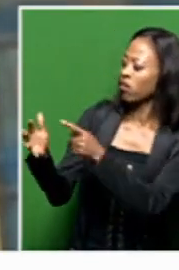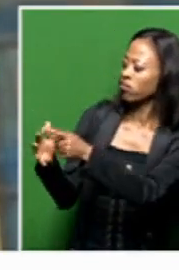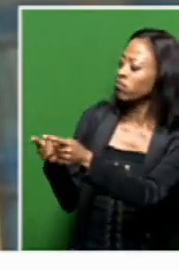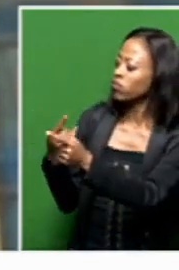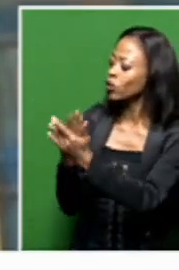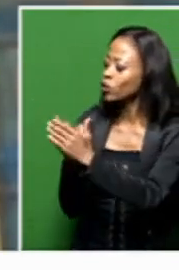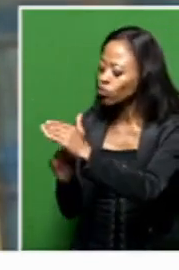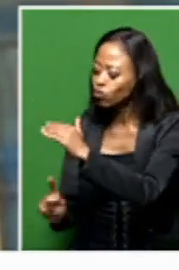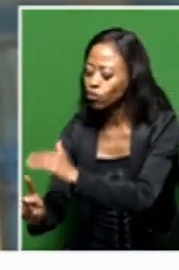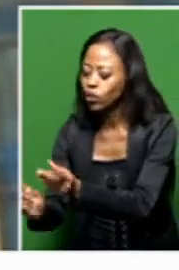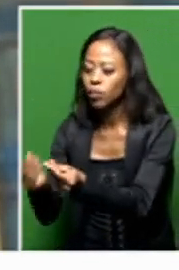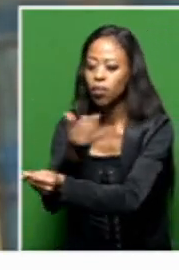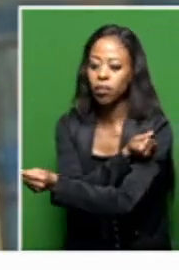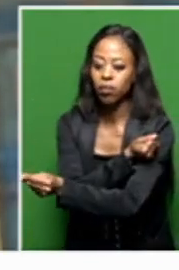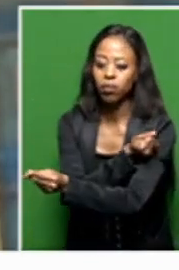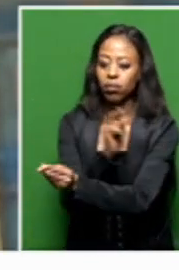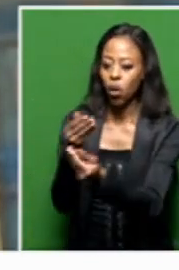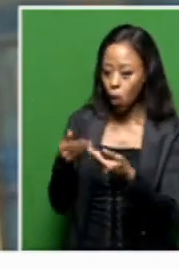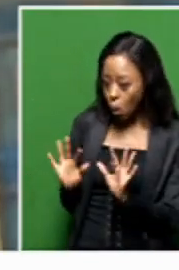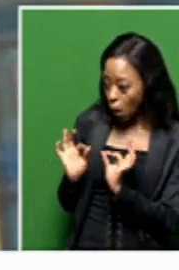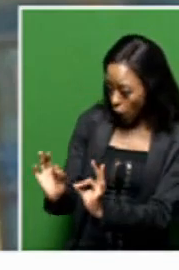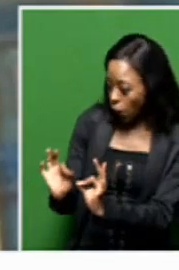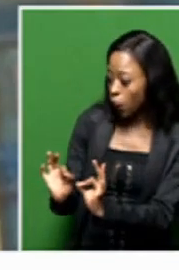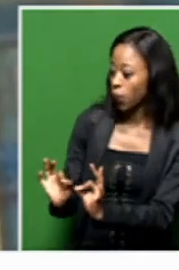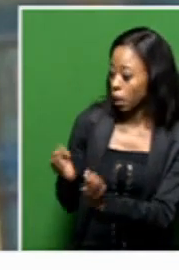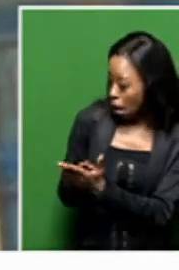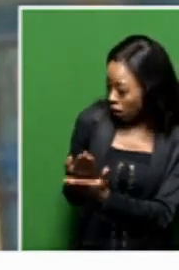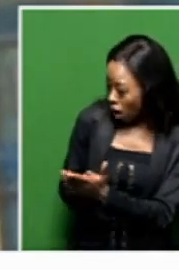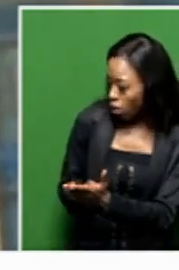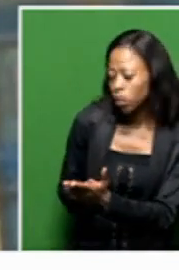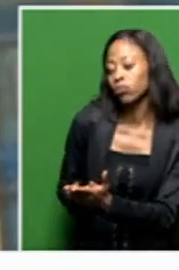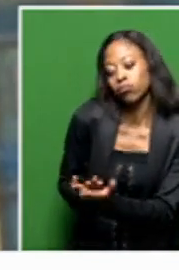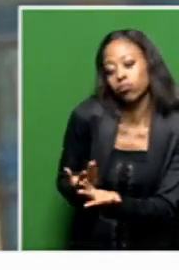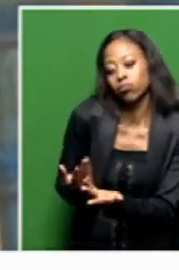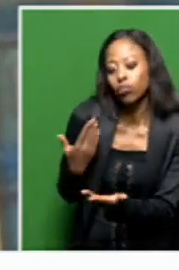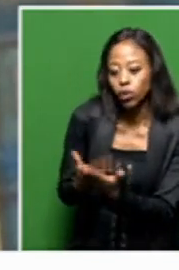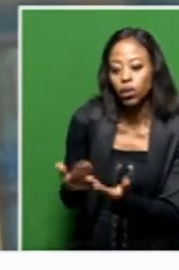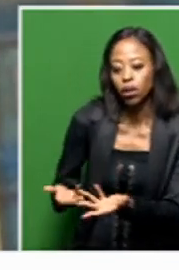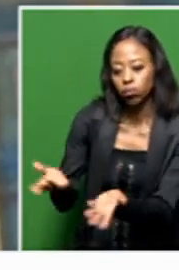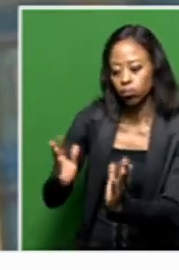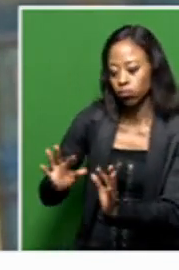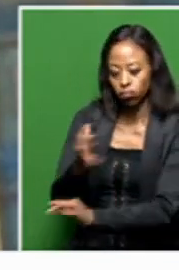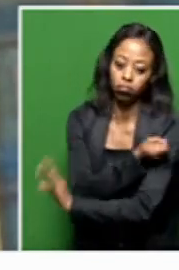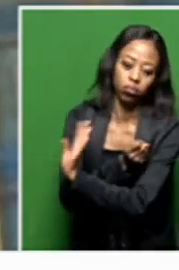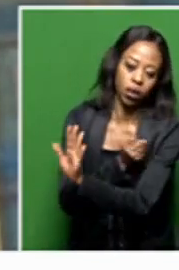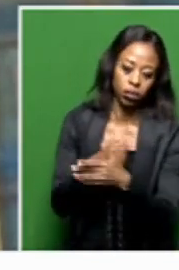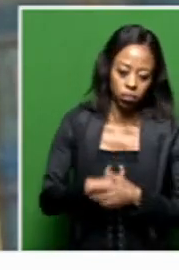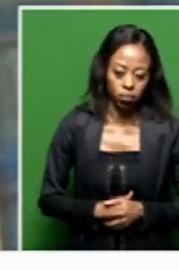able to get the vaccination and it's open and there is vaccine available, then by all means get vaccinated at that